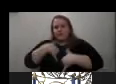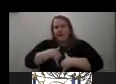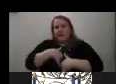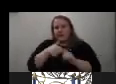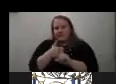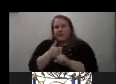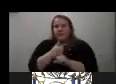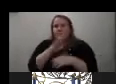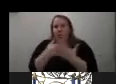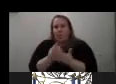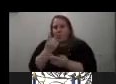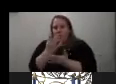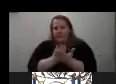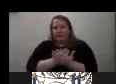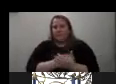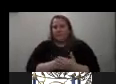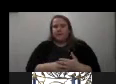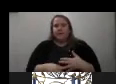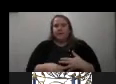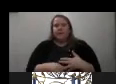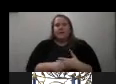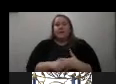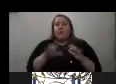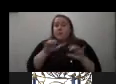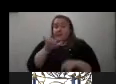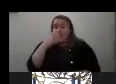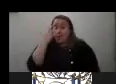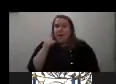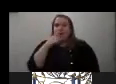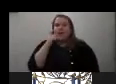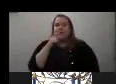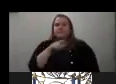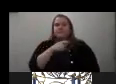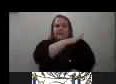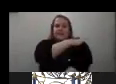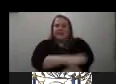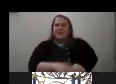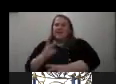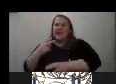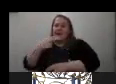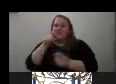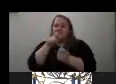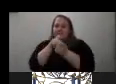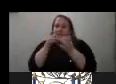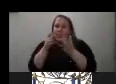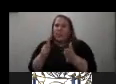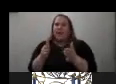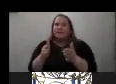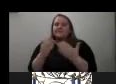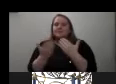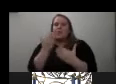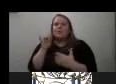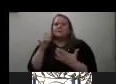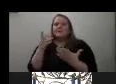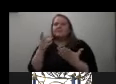You know, it's all one piece. And we did that because we cut the sleeves in a way that we sort of almost have a